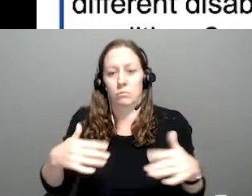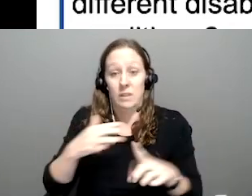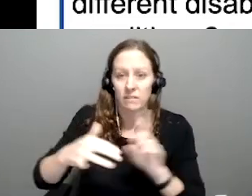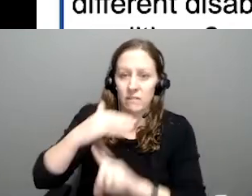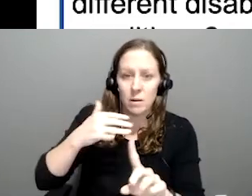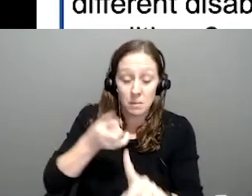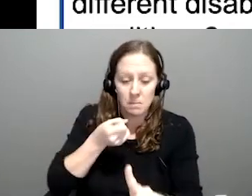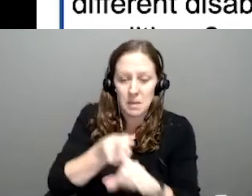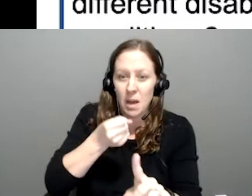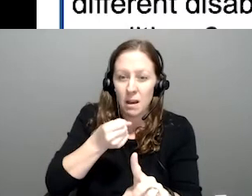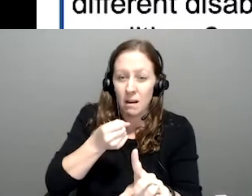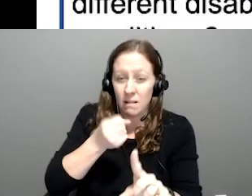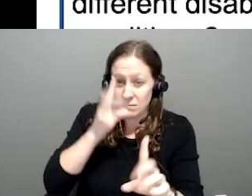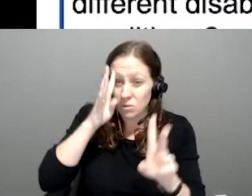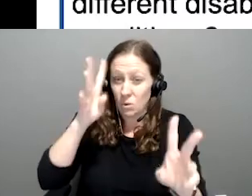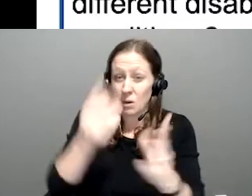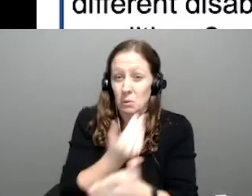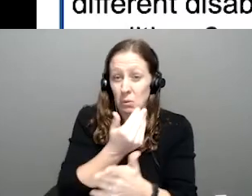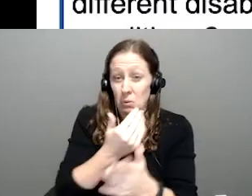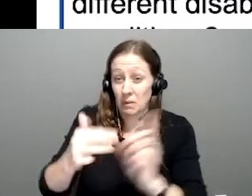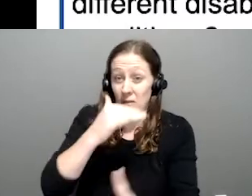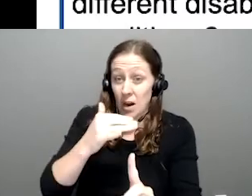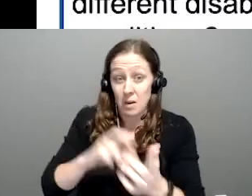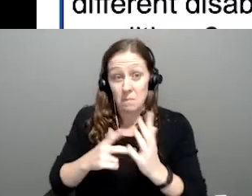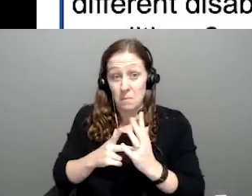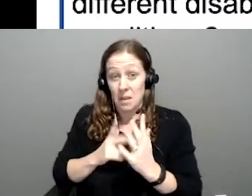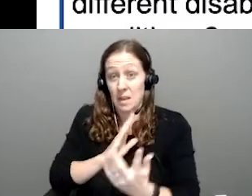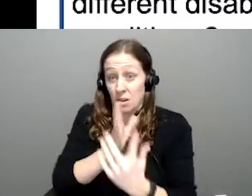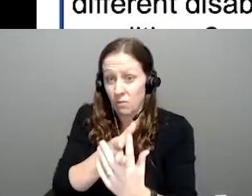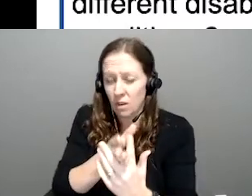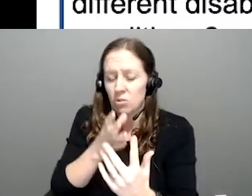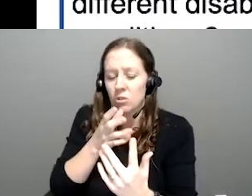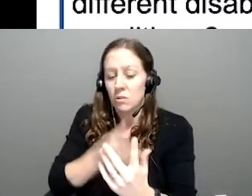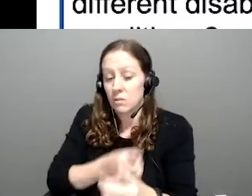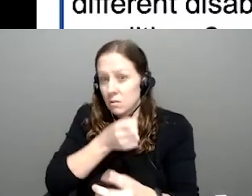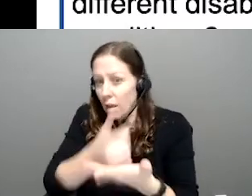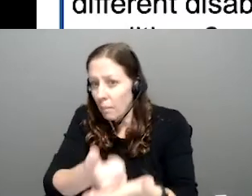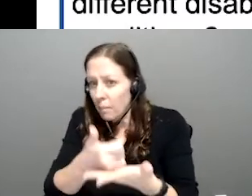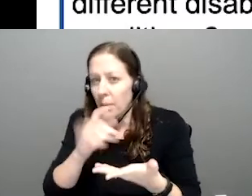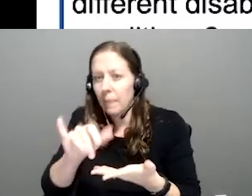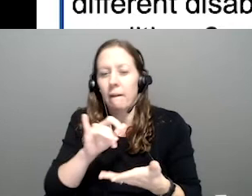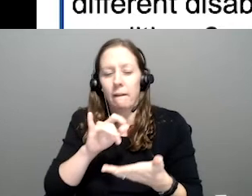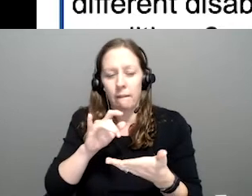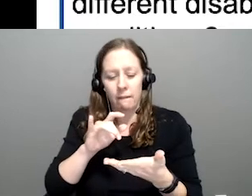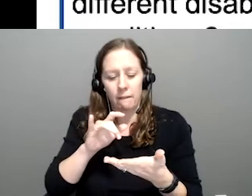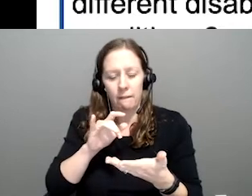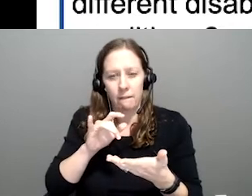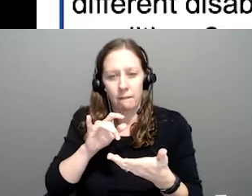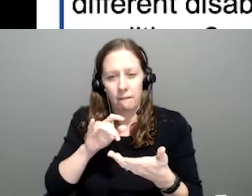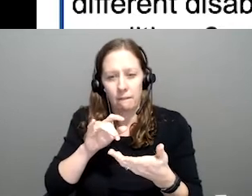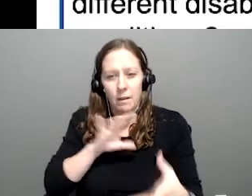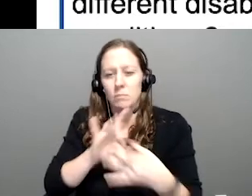working conditions. And we don't know how well these interventions layer onto this new way of work. So I think this highlights some critical research gaps that we need to